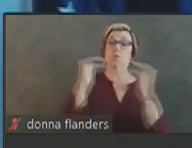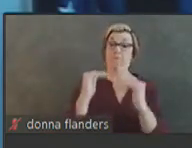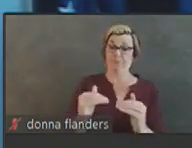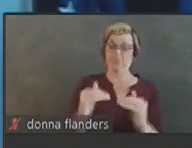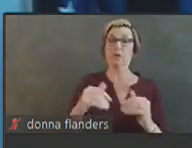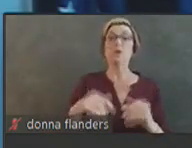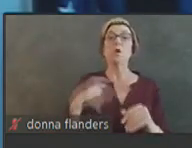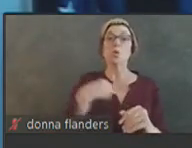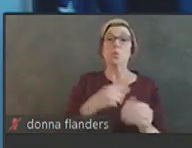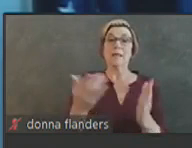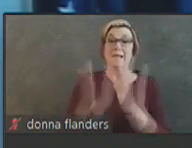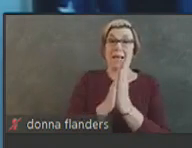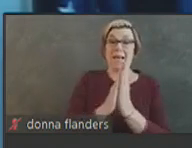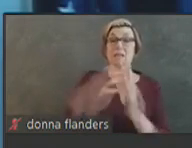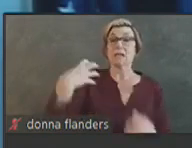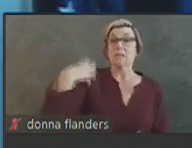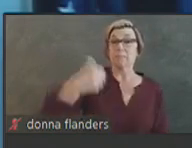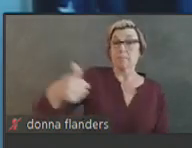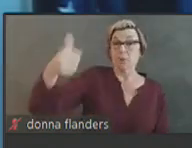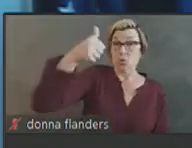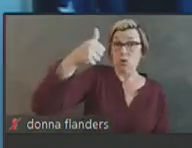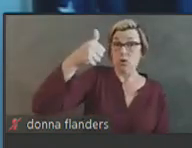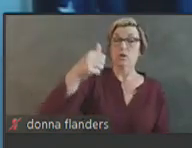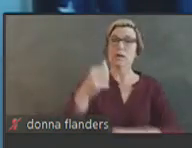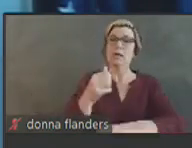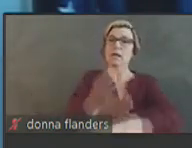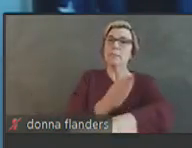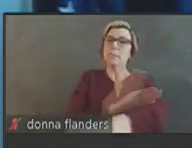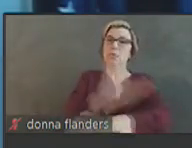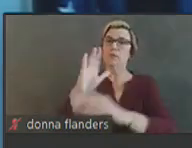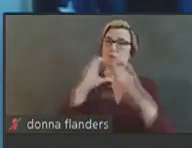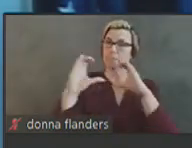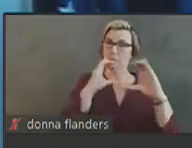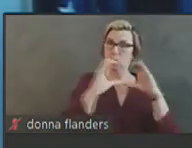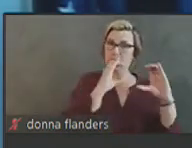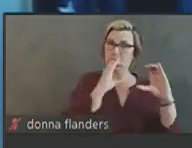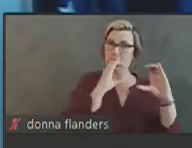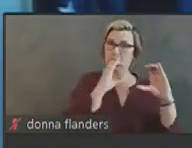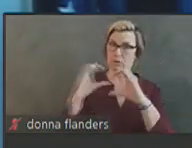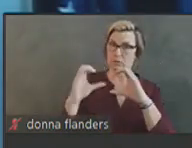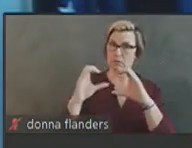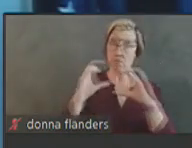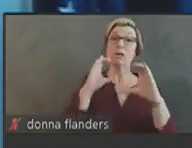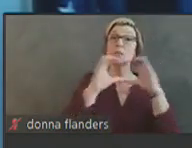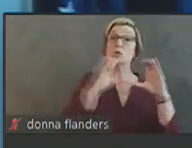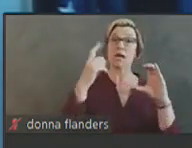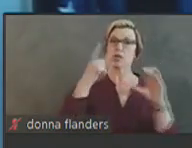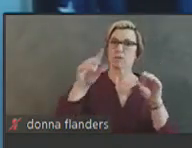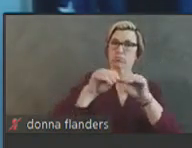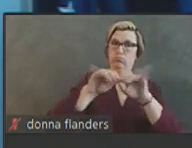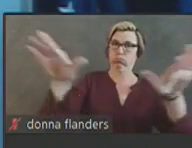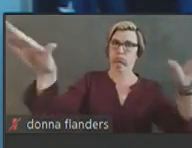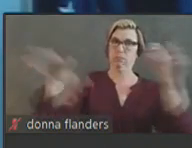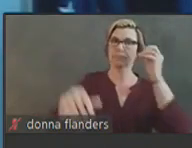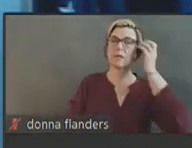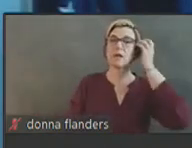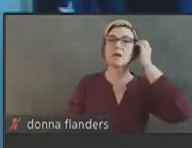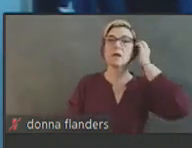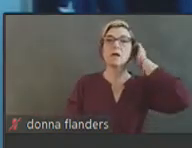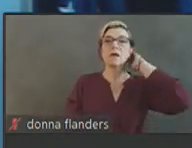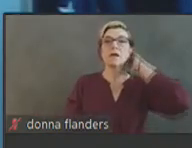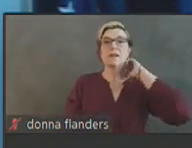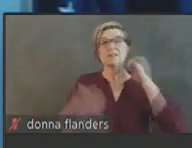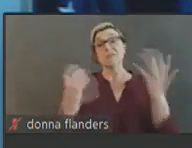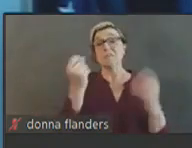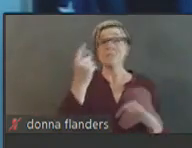and the community. Enhanced protocols are also important. I've been very proud of the fact that many of our